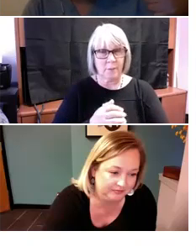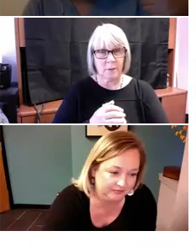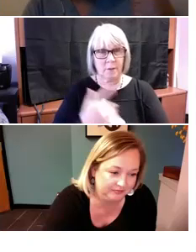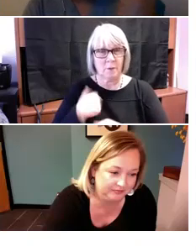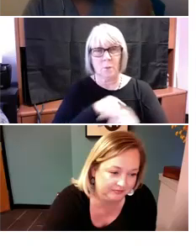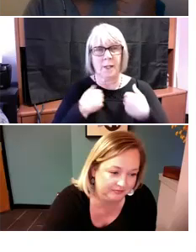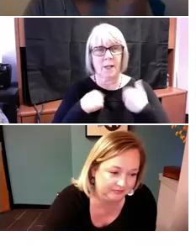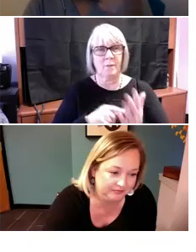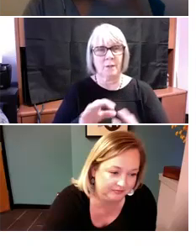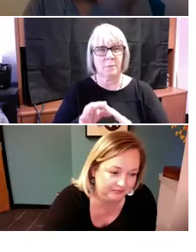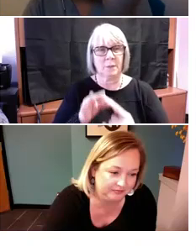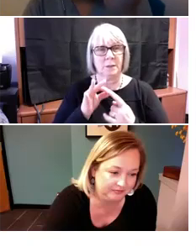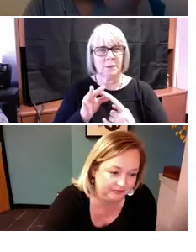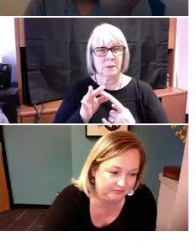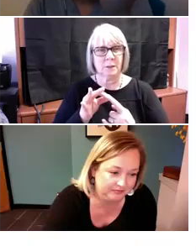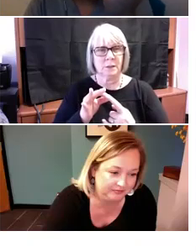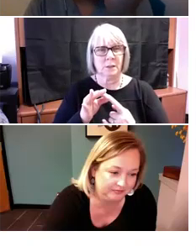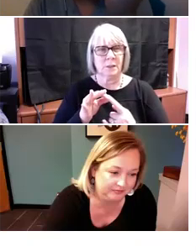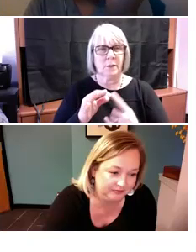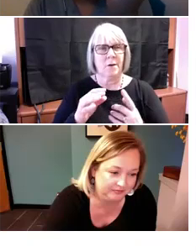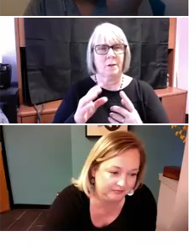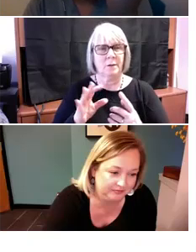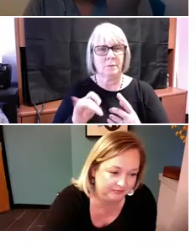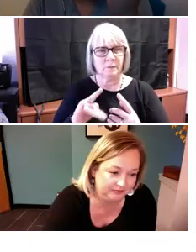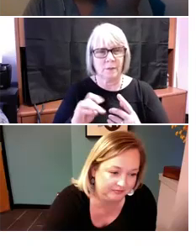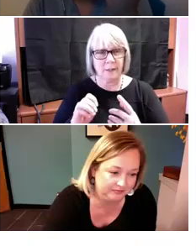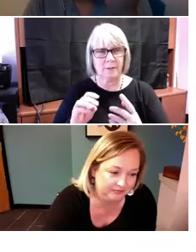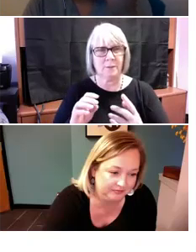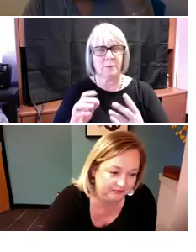this particular exe file in case of Windows.